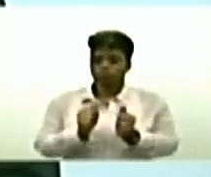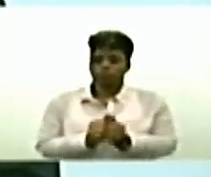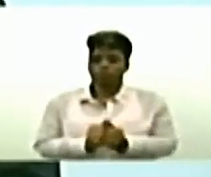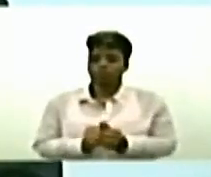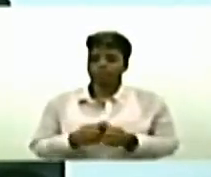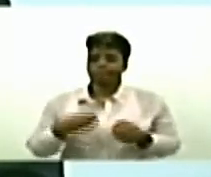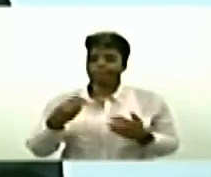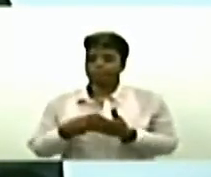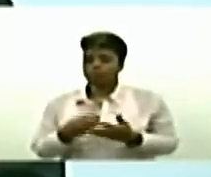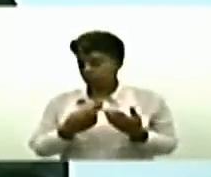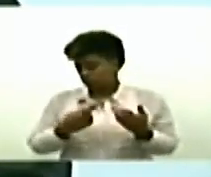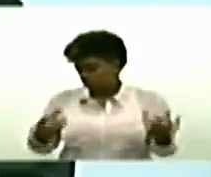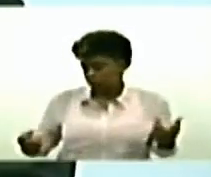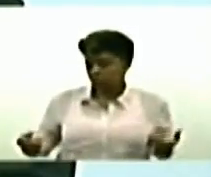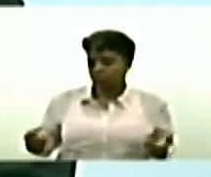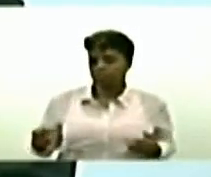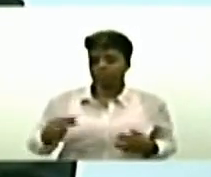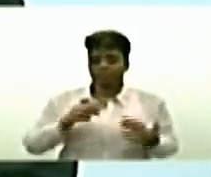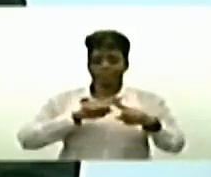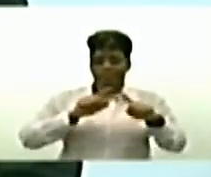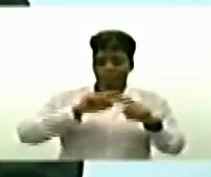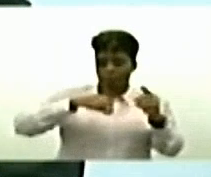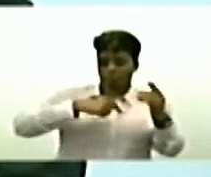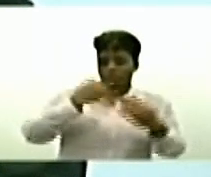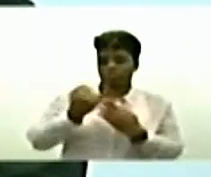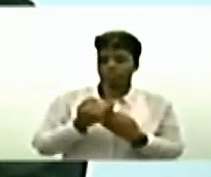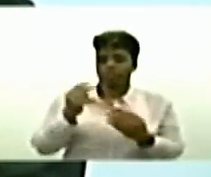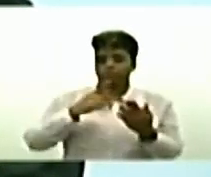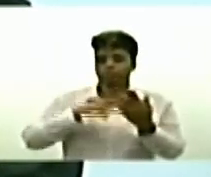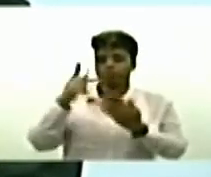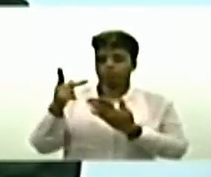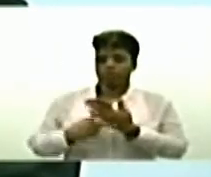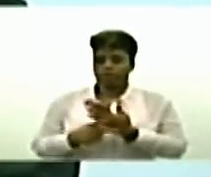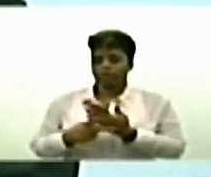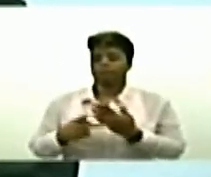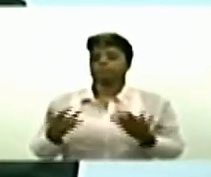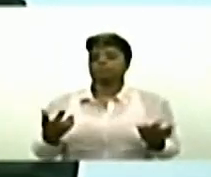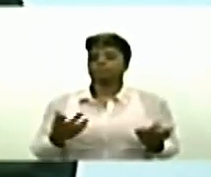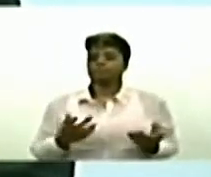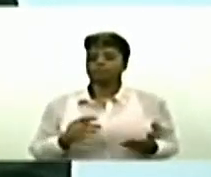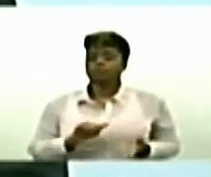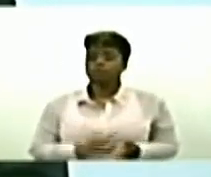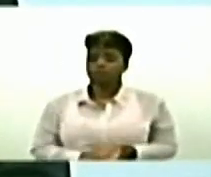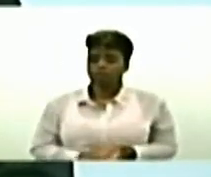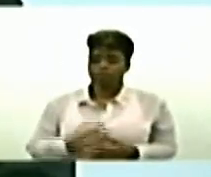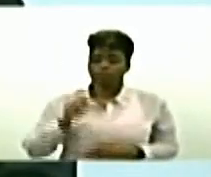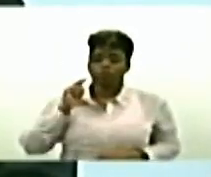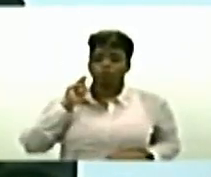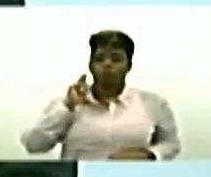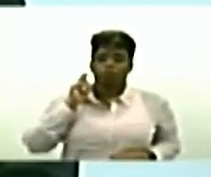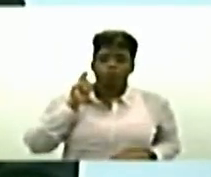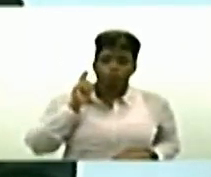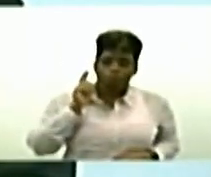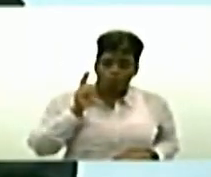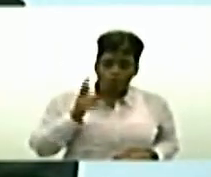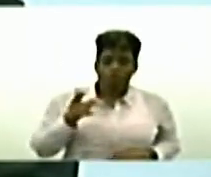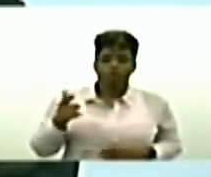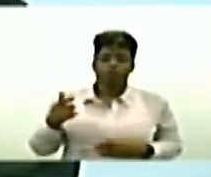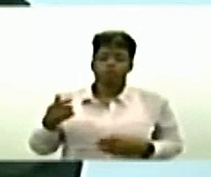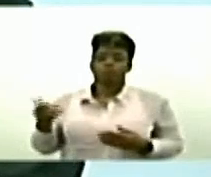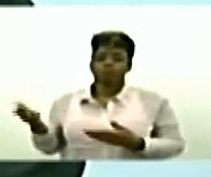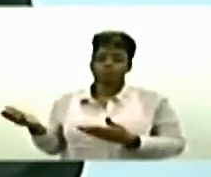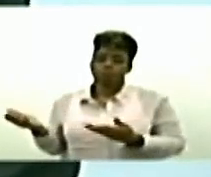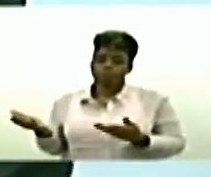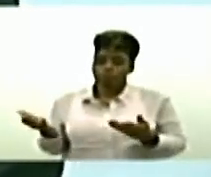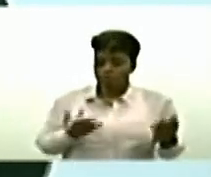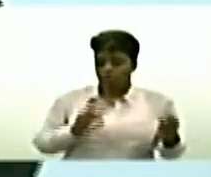projects, programs, and initiatives that will carry the government through, the